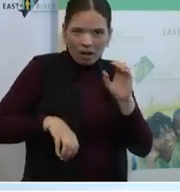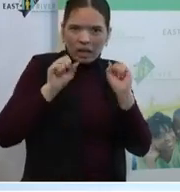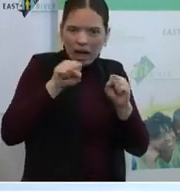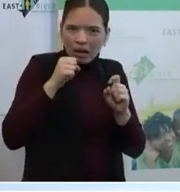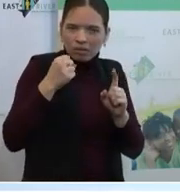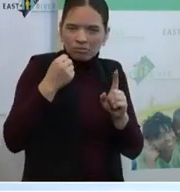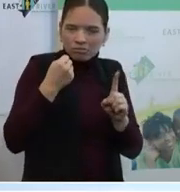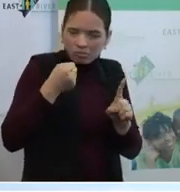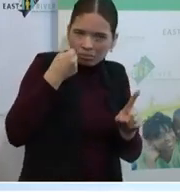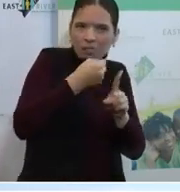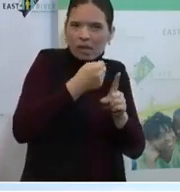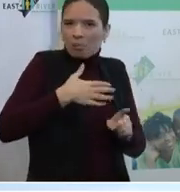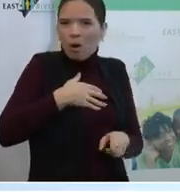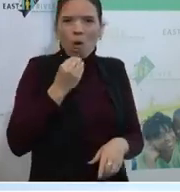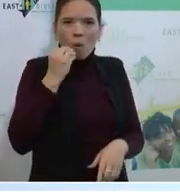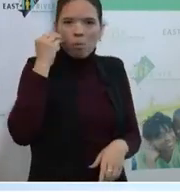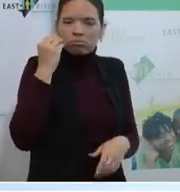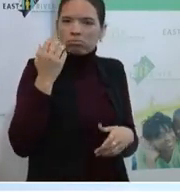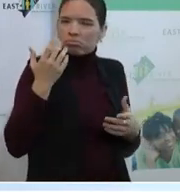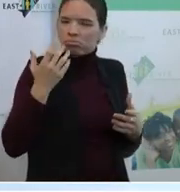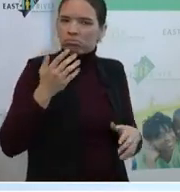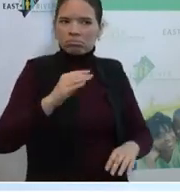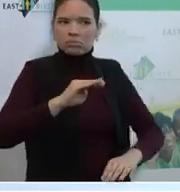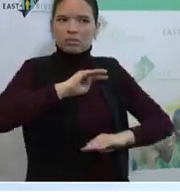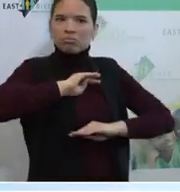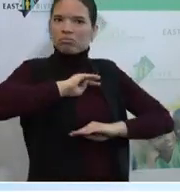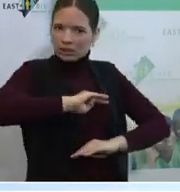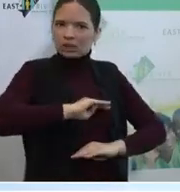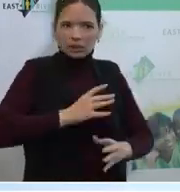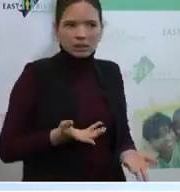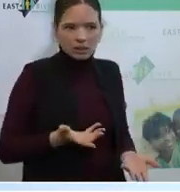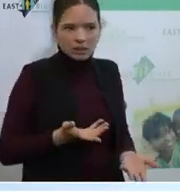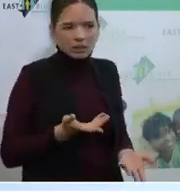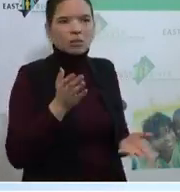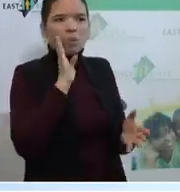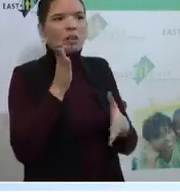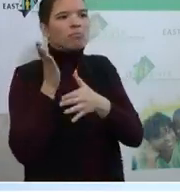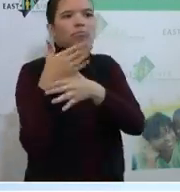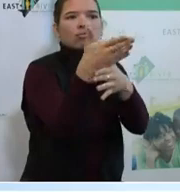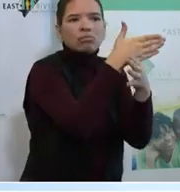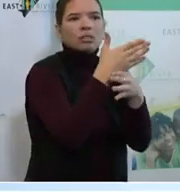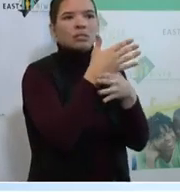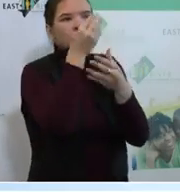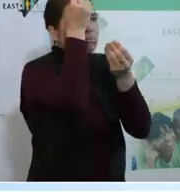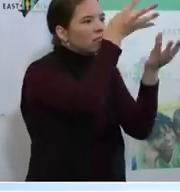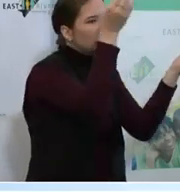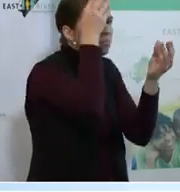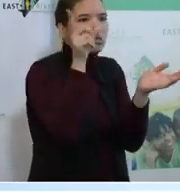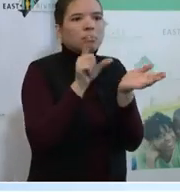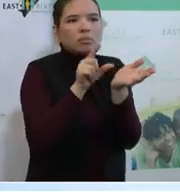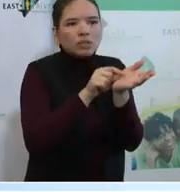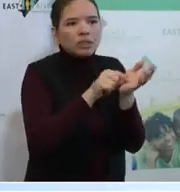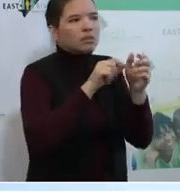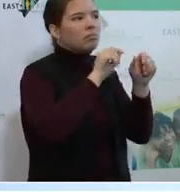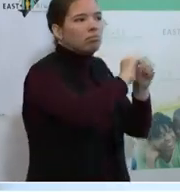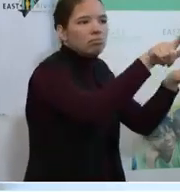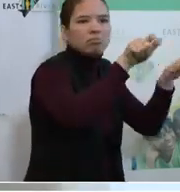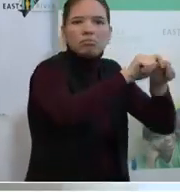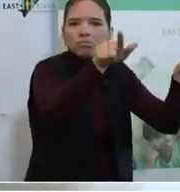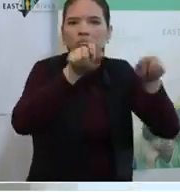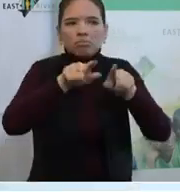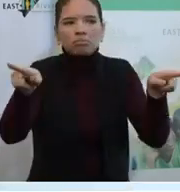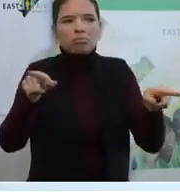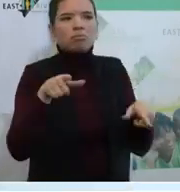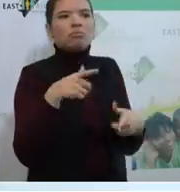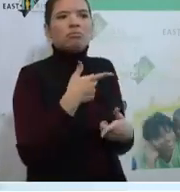We have our friends in the press out there. It's going to be on the news. All right. It's going to be on all our social media. We're